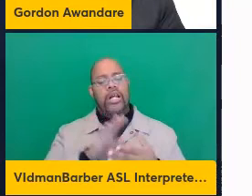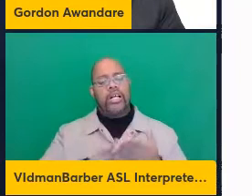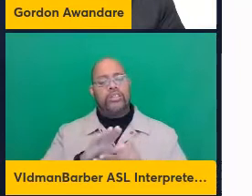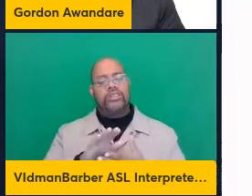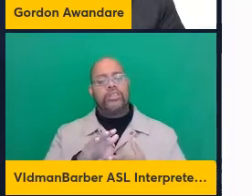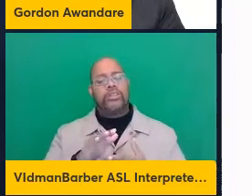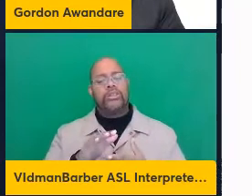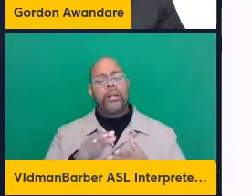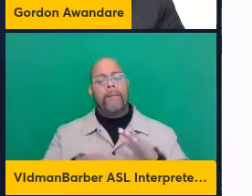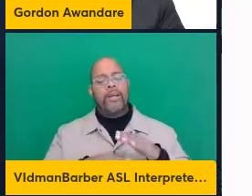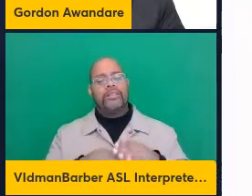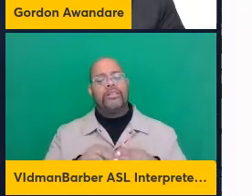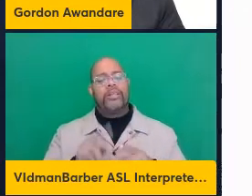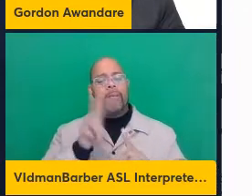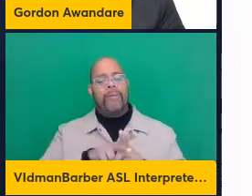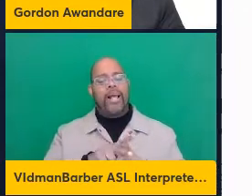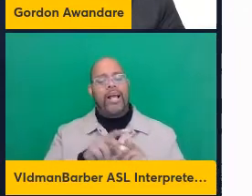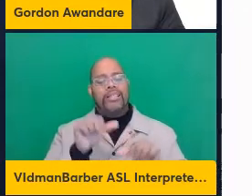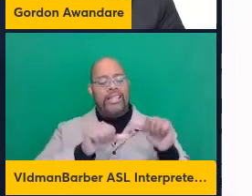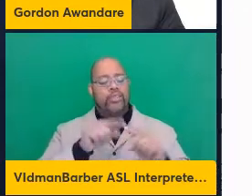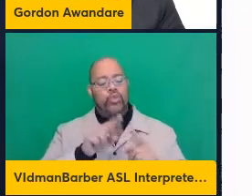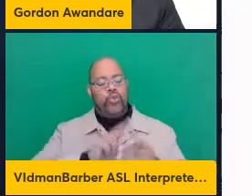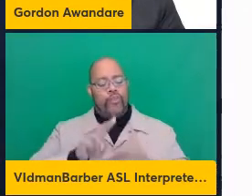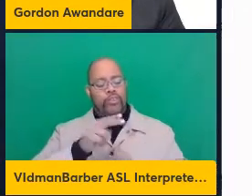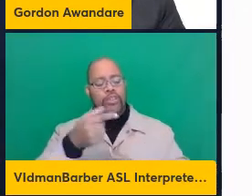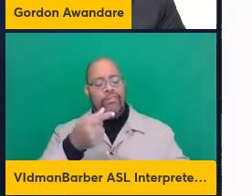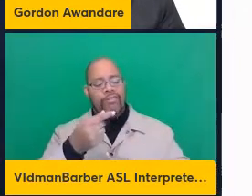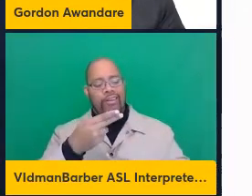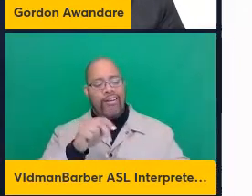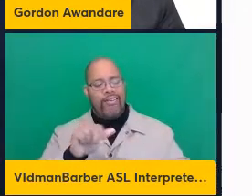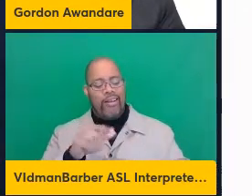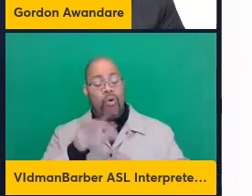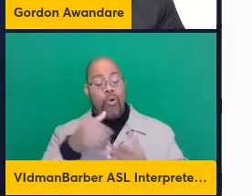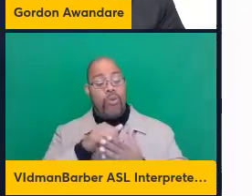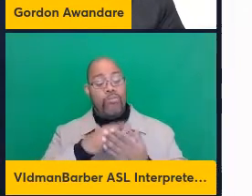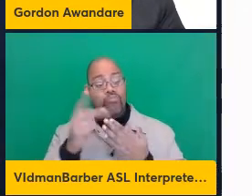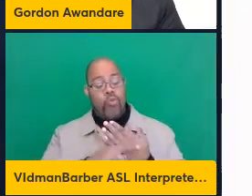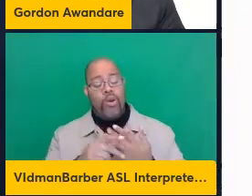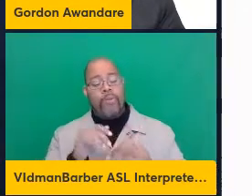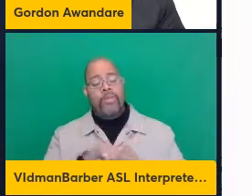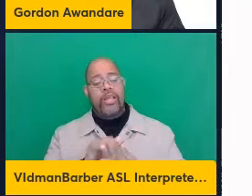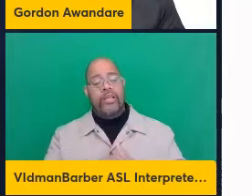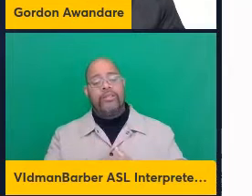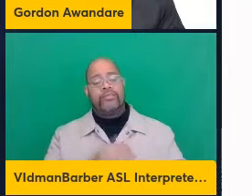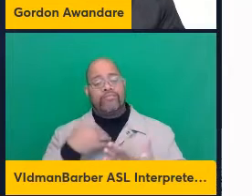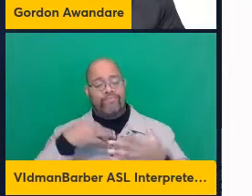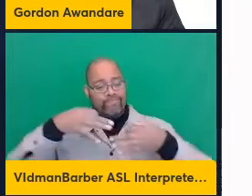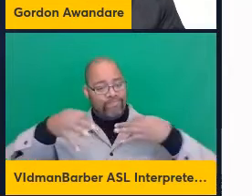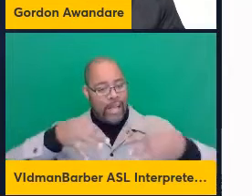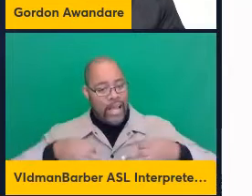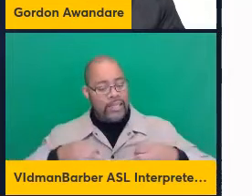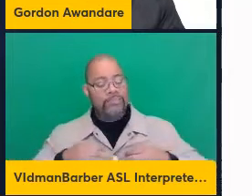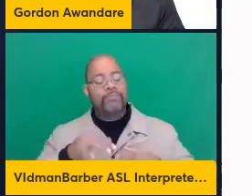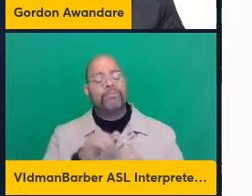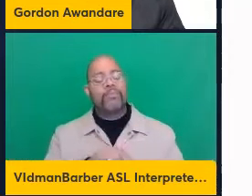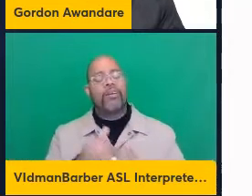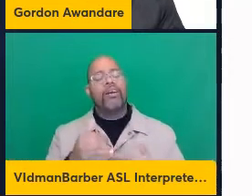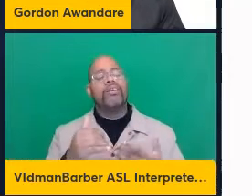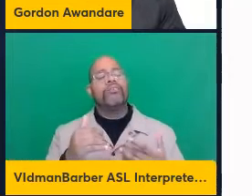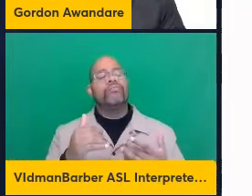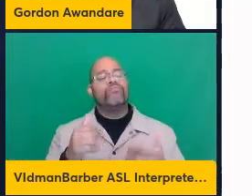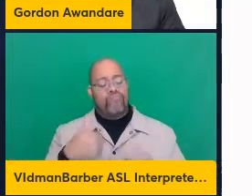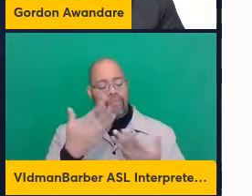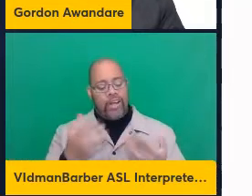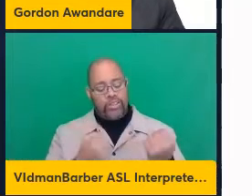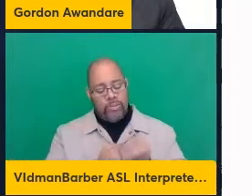and Applied Sciences at the University of Ghana. And all these initiatives that I have described that have